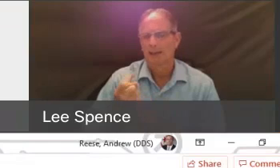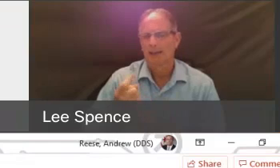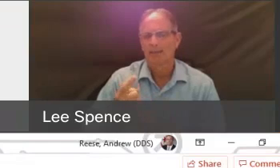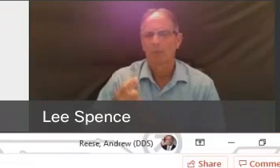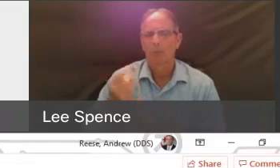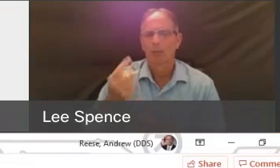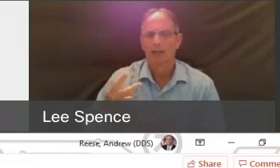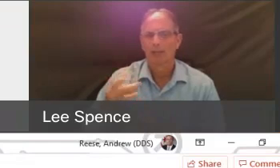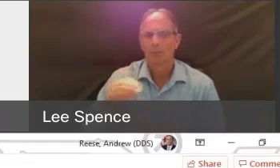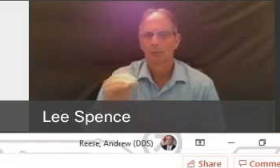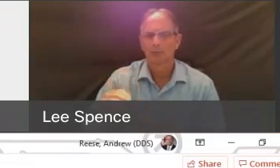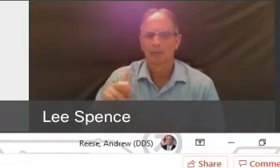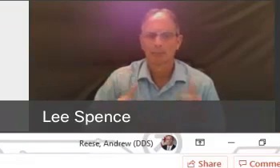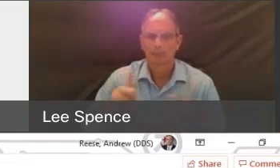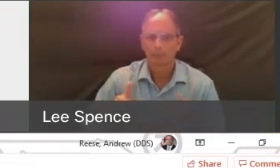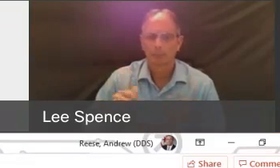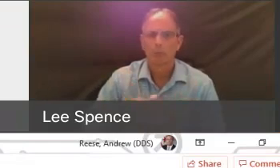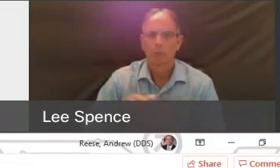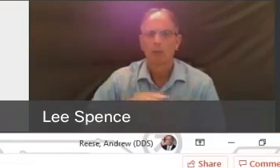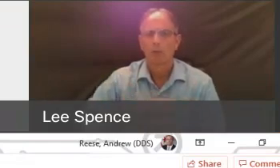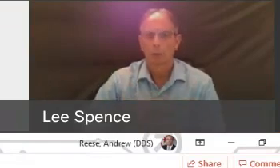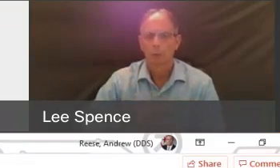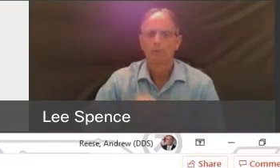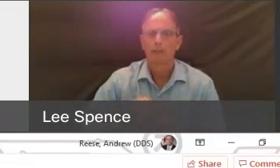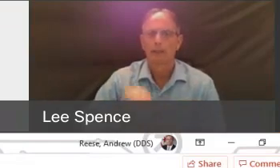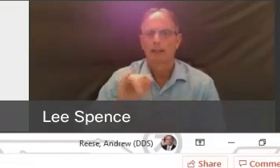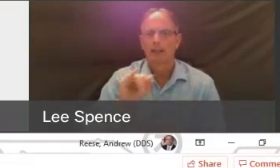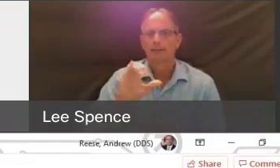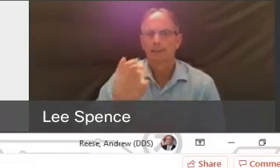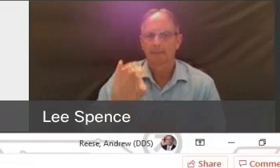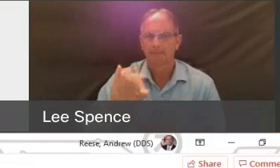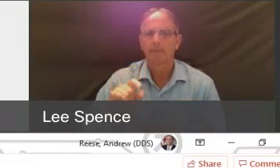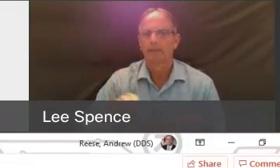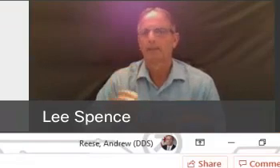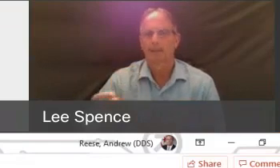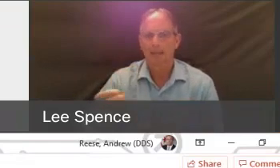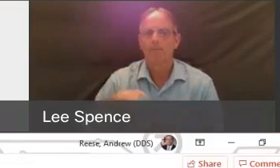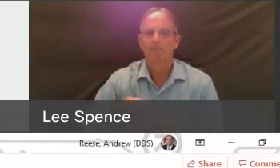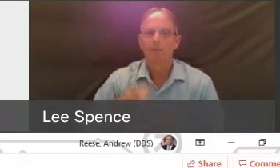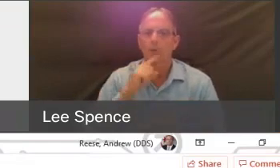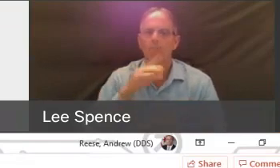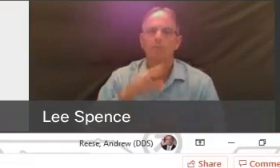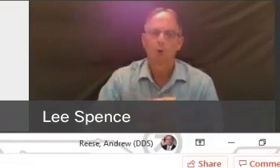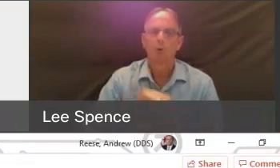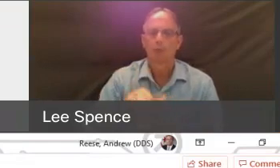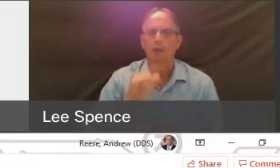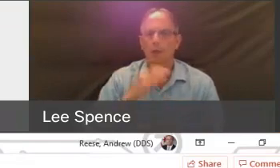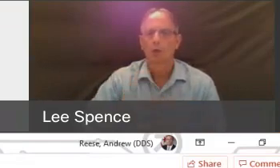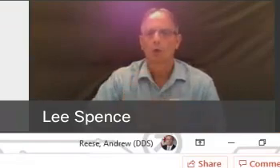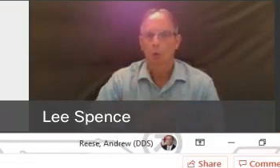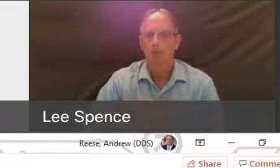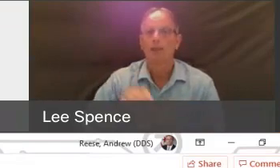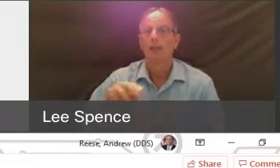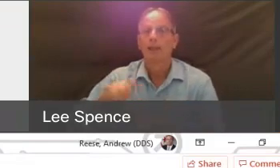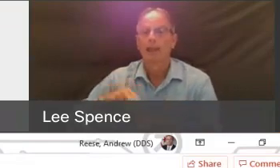11.5% of people with COVID in ICFs who died from a confirmed COVID death. In natural homes,